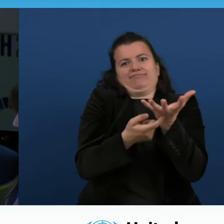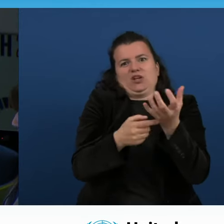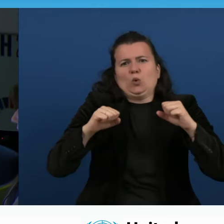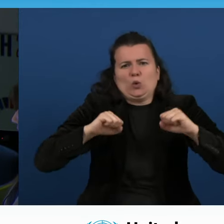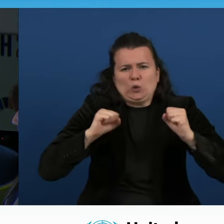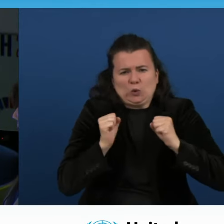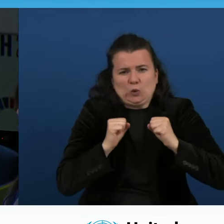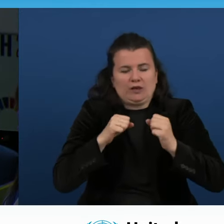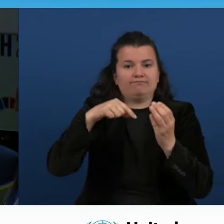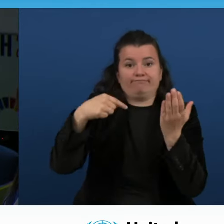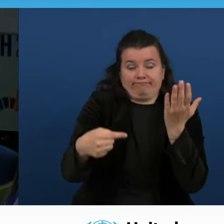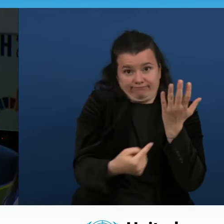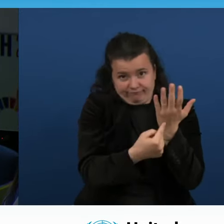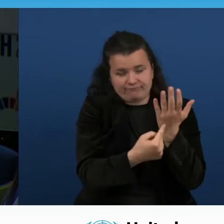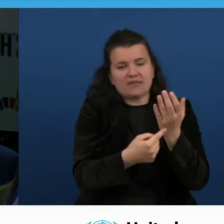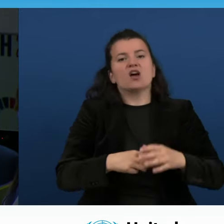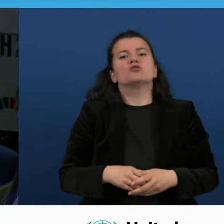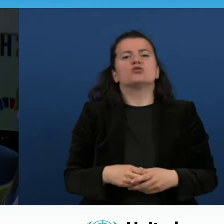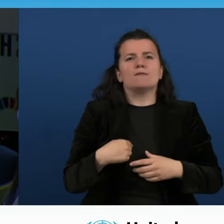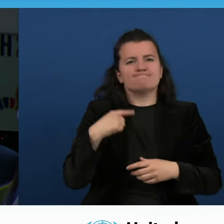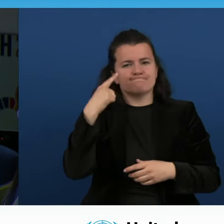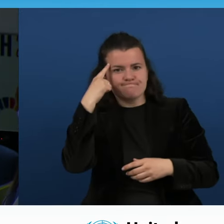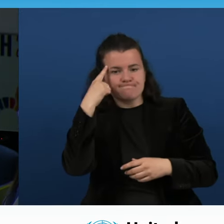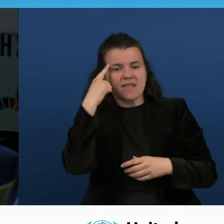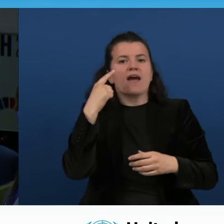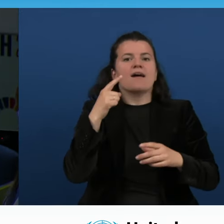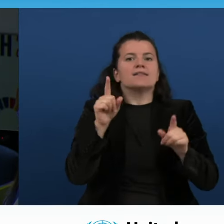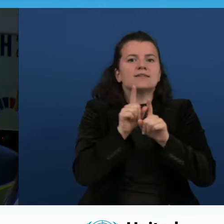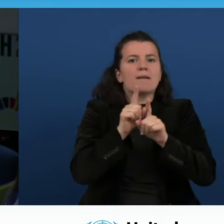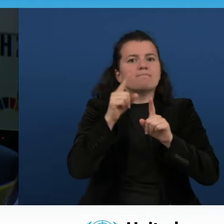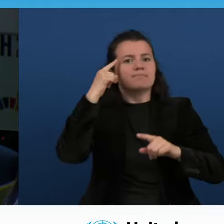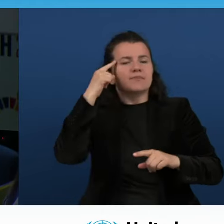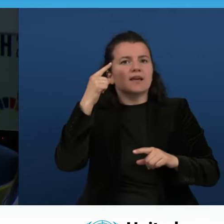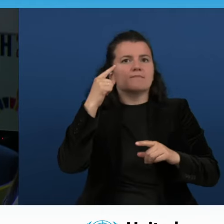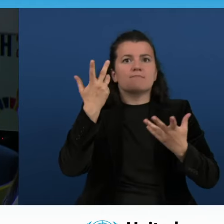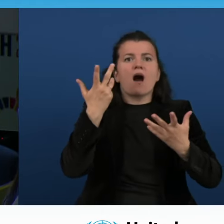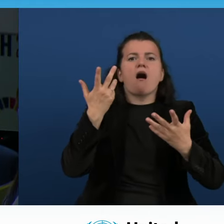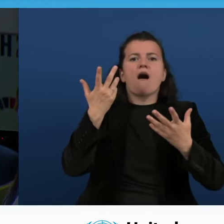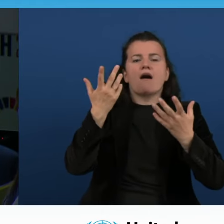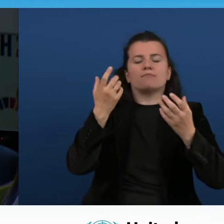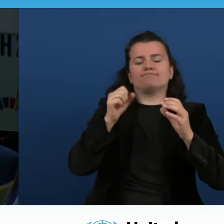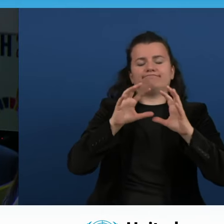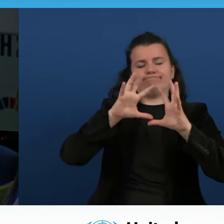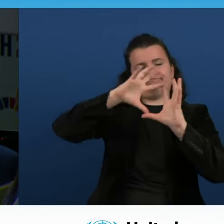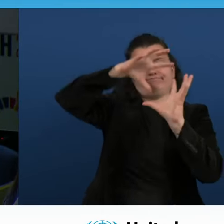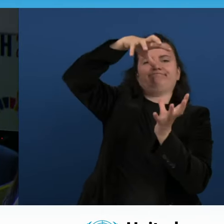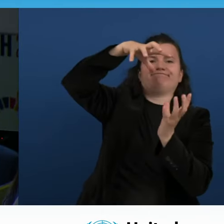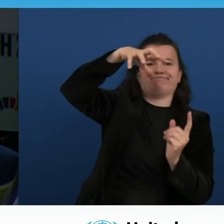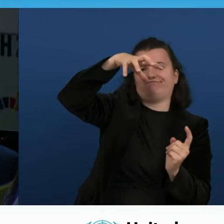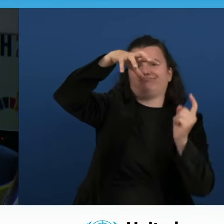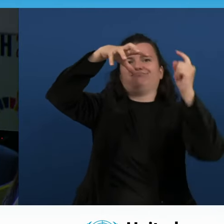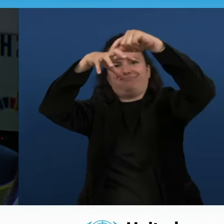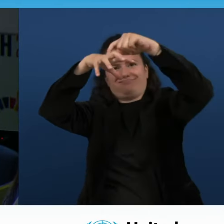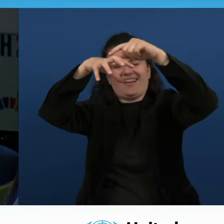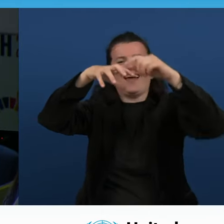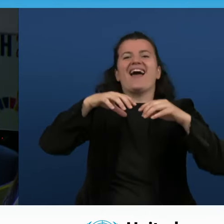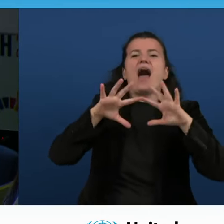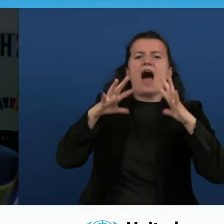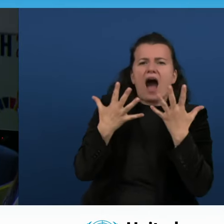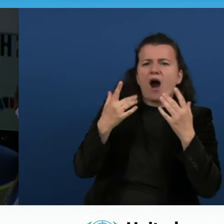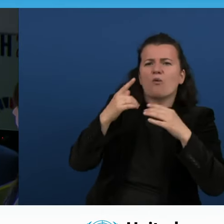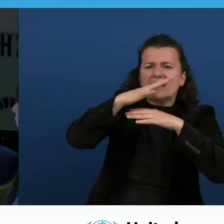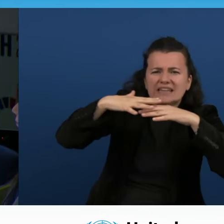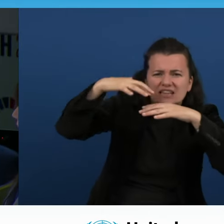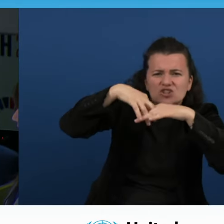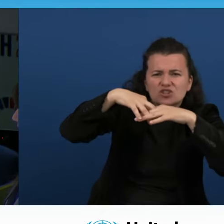these contamination levels on indigenous communities. His story is a powerful reminder of how deeply personal and also scientifically